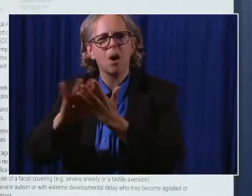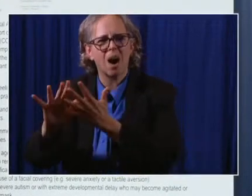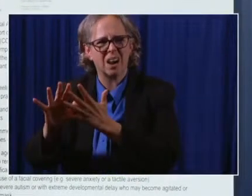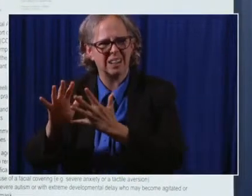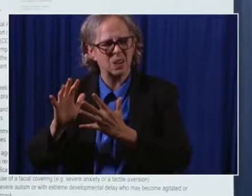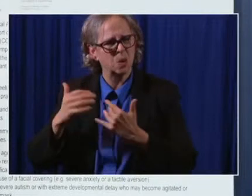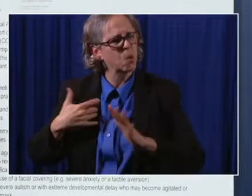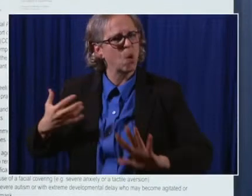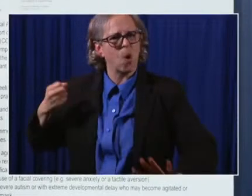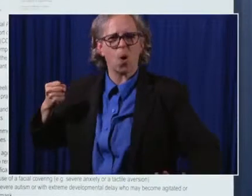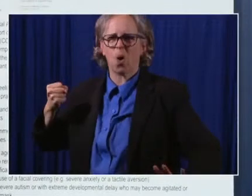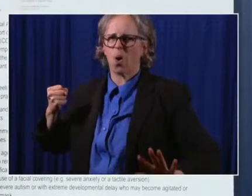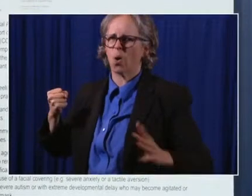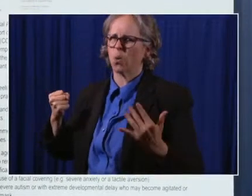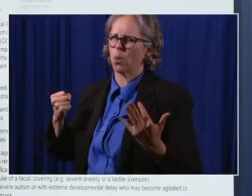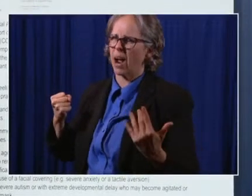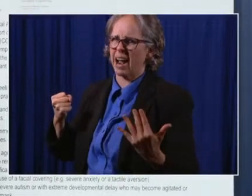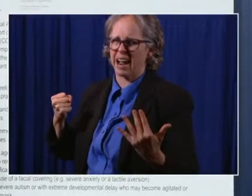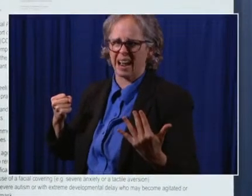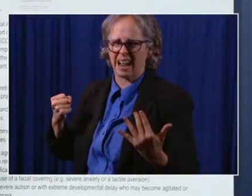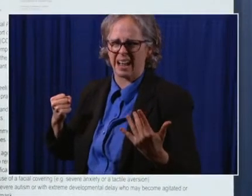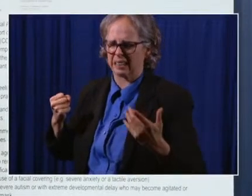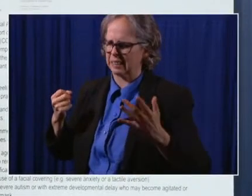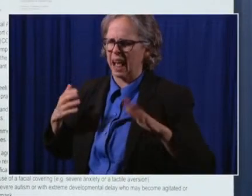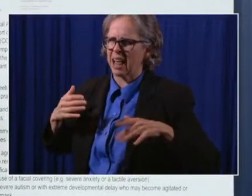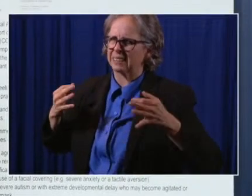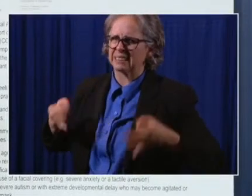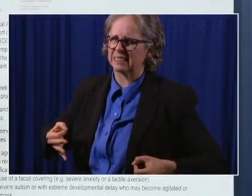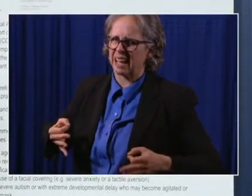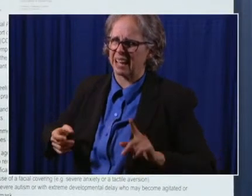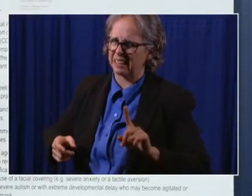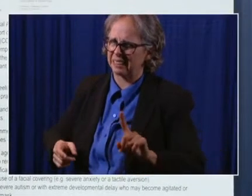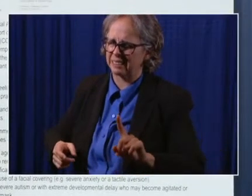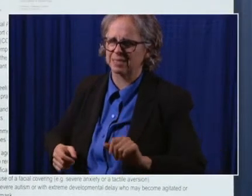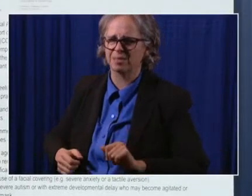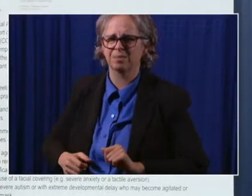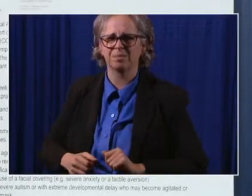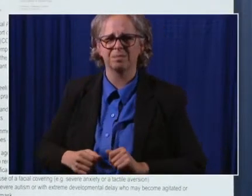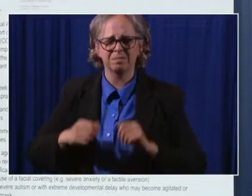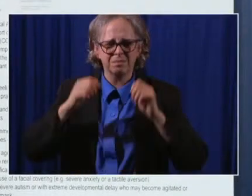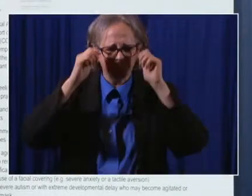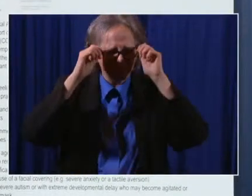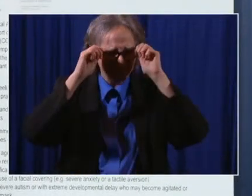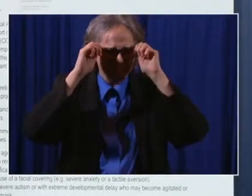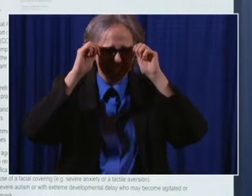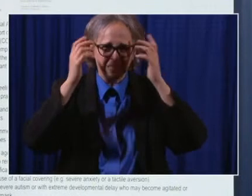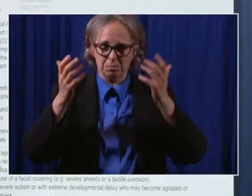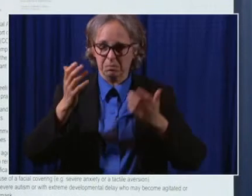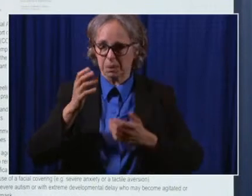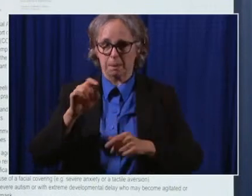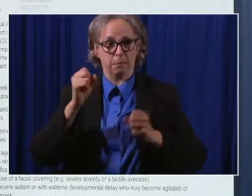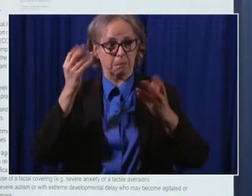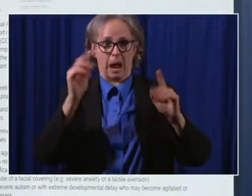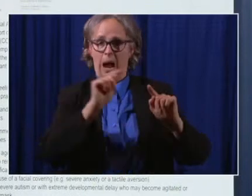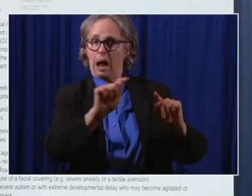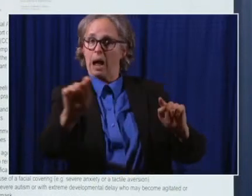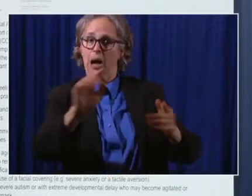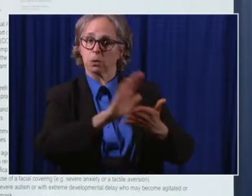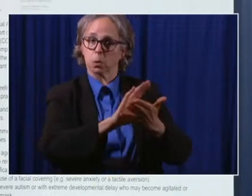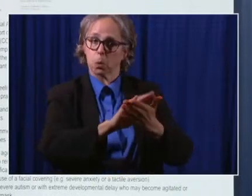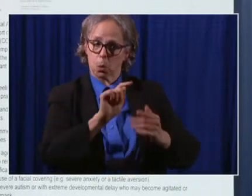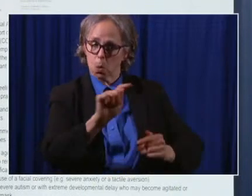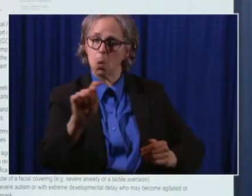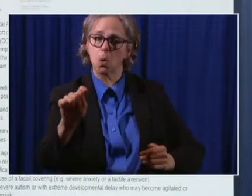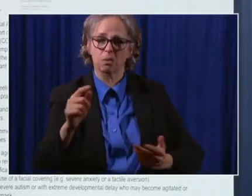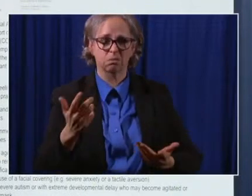kind of final decisions. We also know that some schools who are not going back in person and going online have